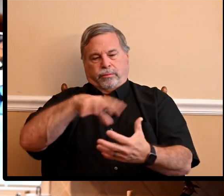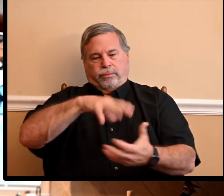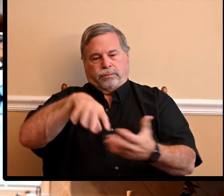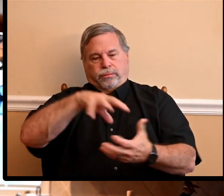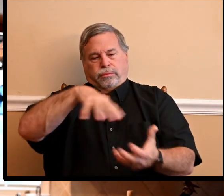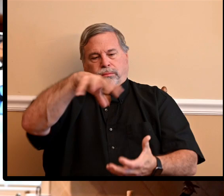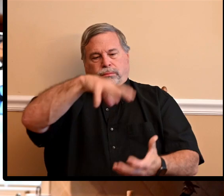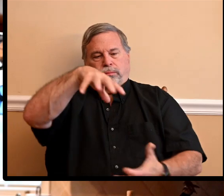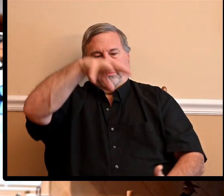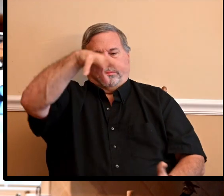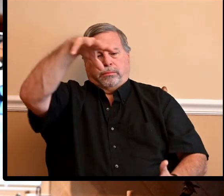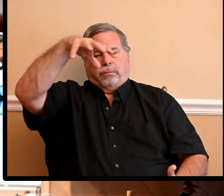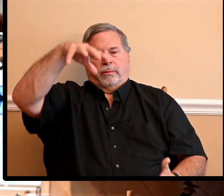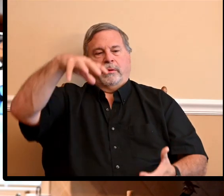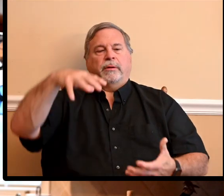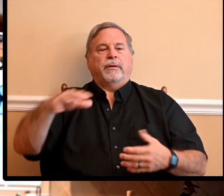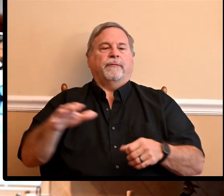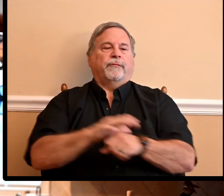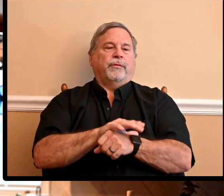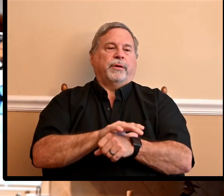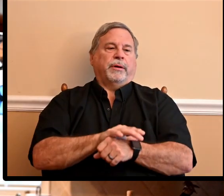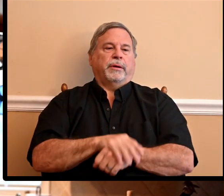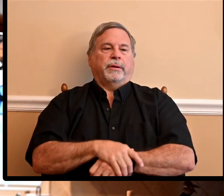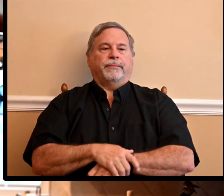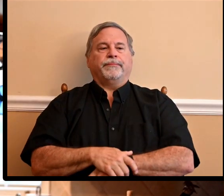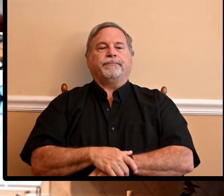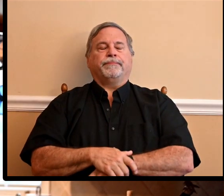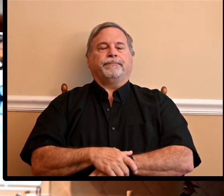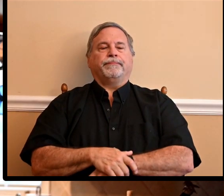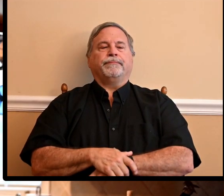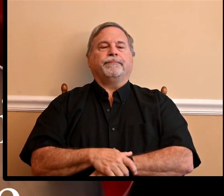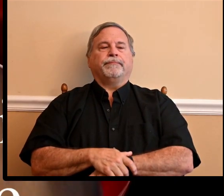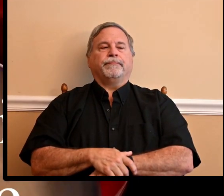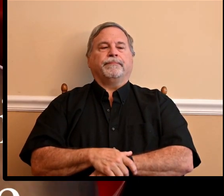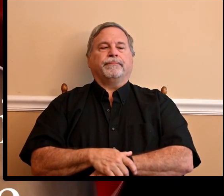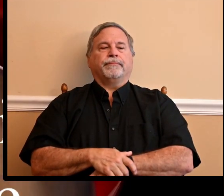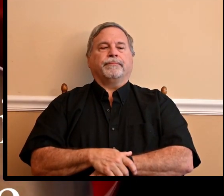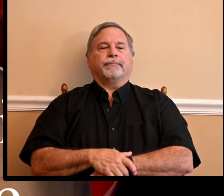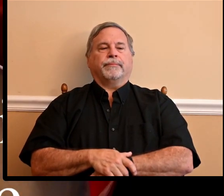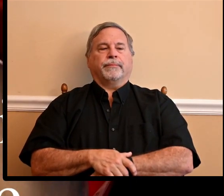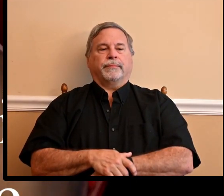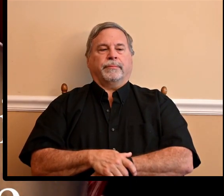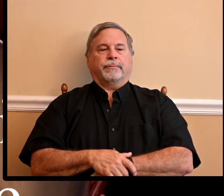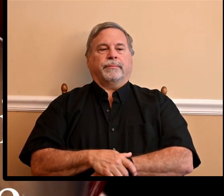And we're going to let it whip until it gets to being fully whipped cream.